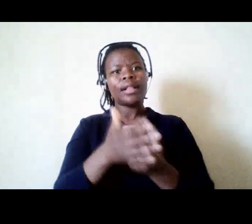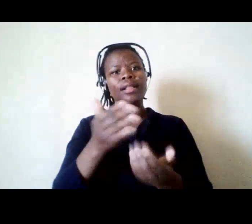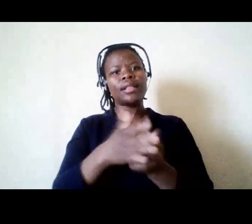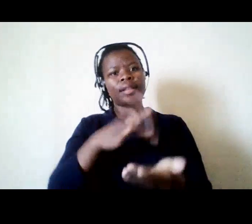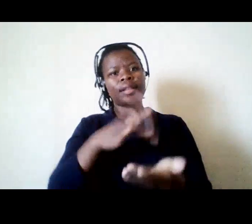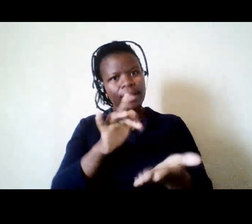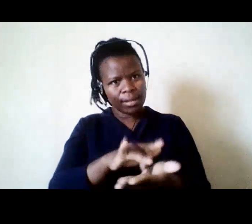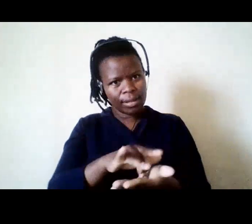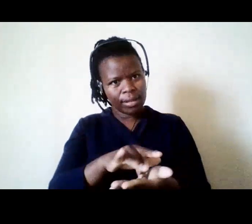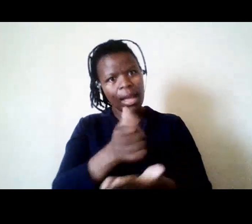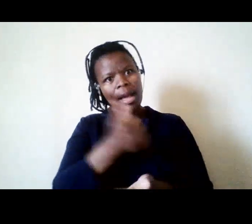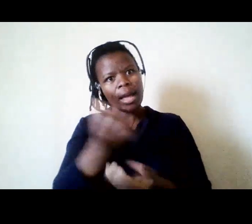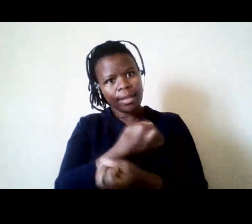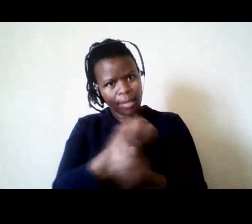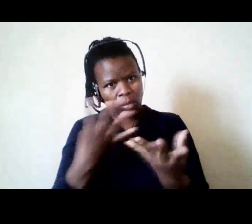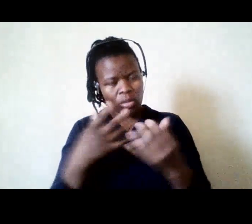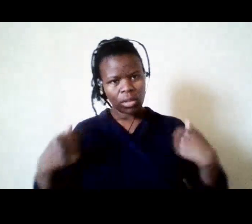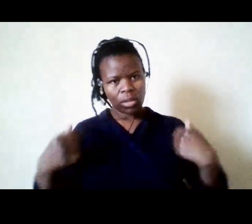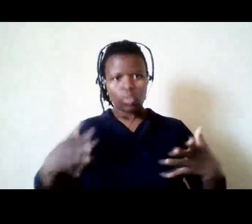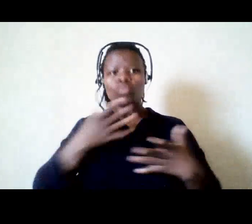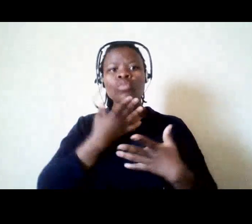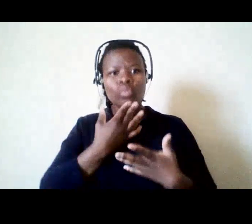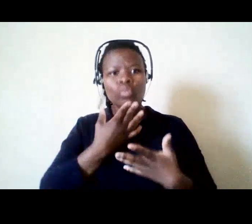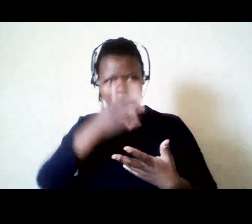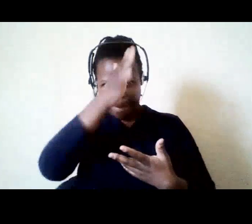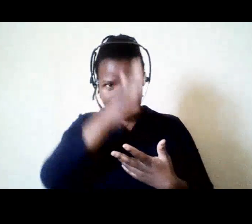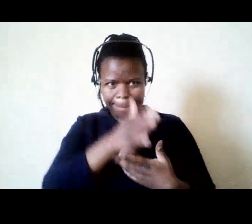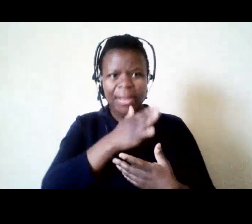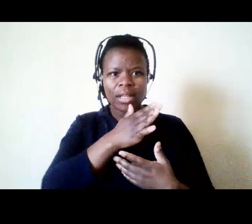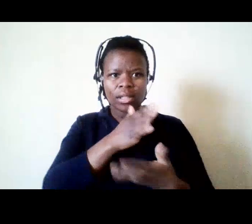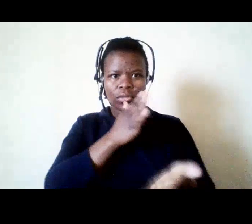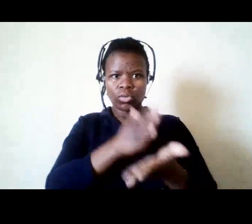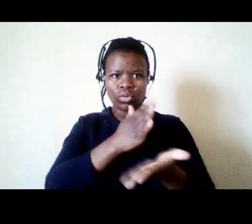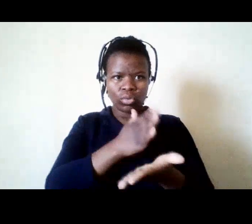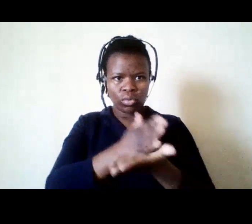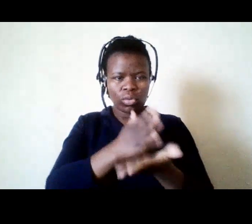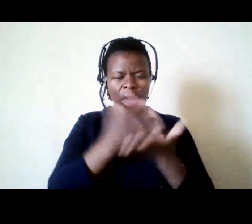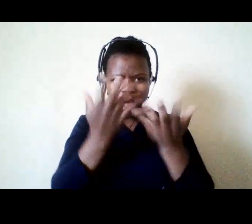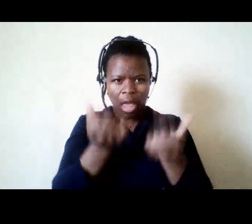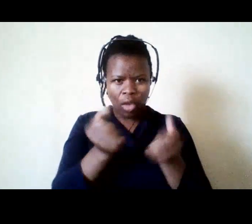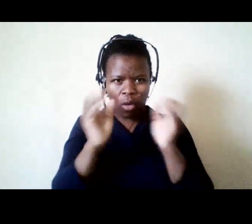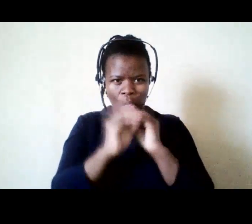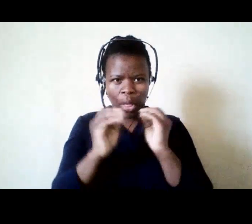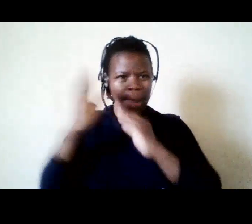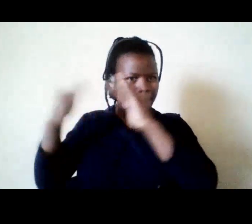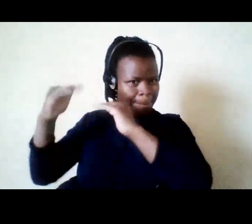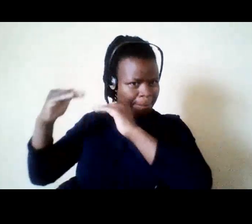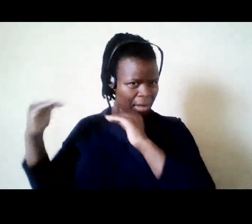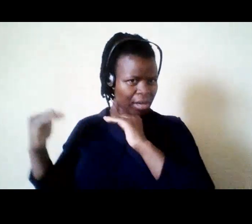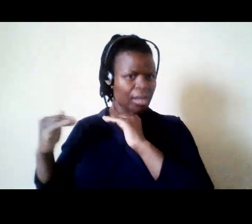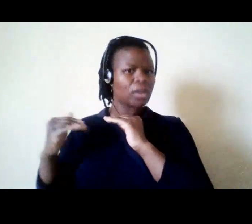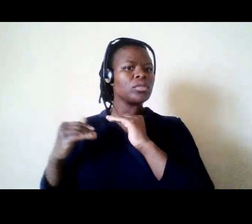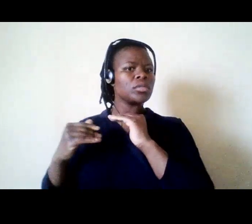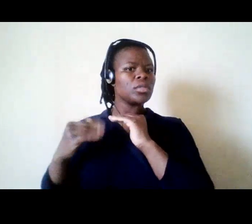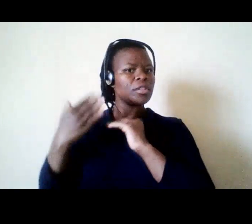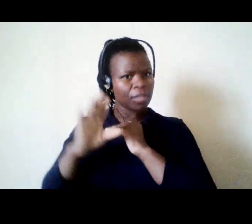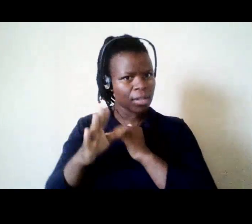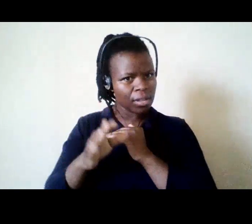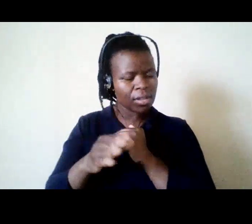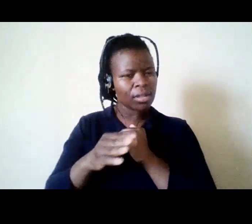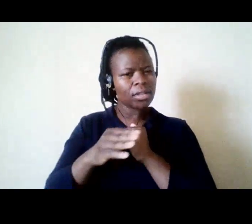started by parents. So they don't really have the background. They weren't educated themselves. They didn't